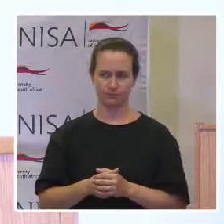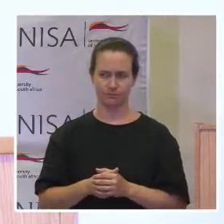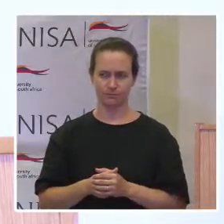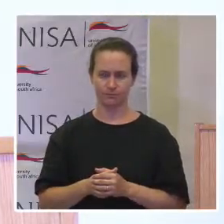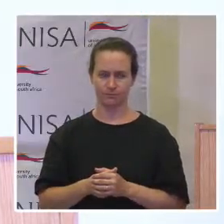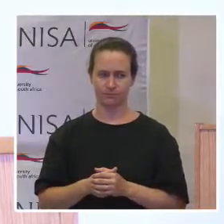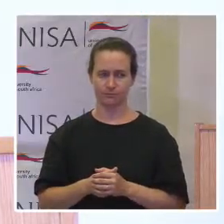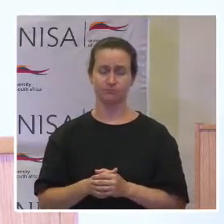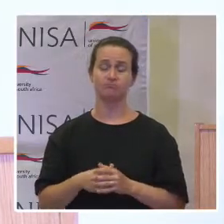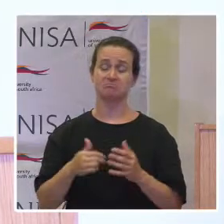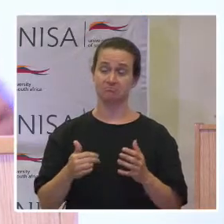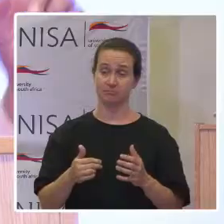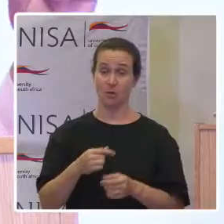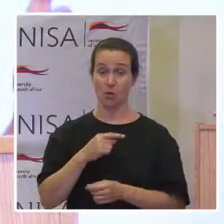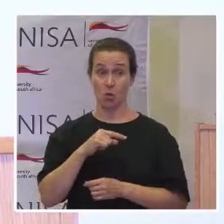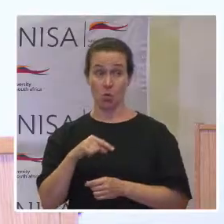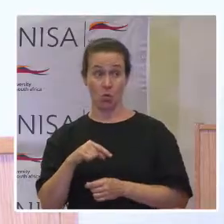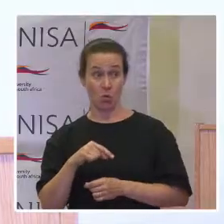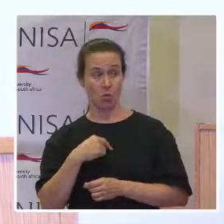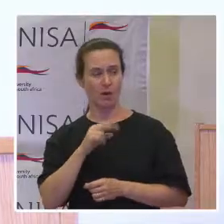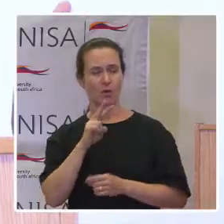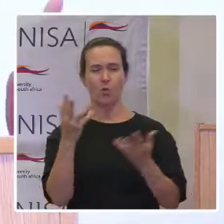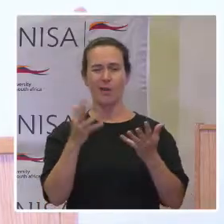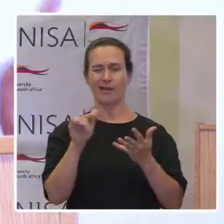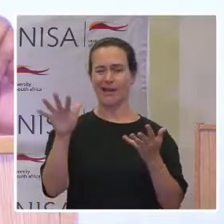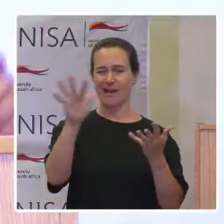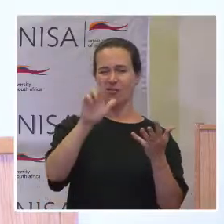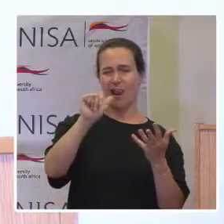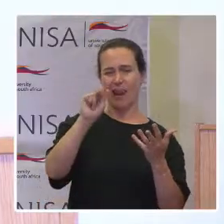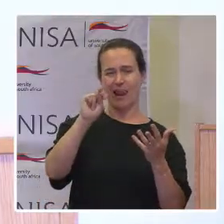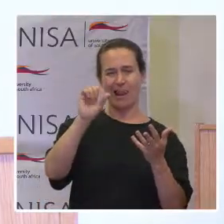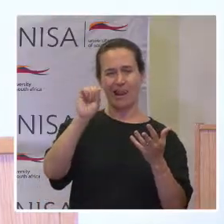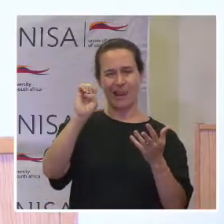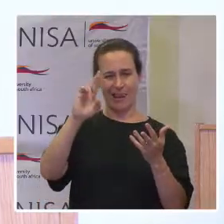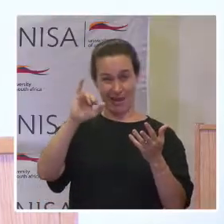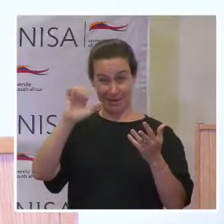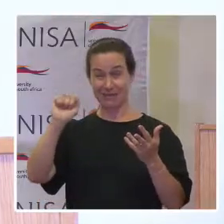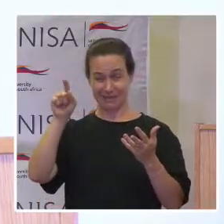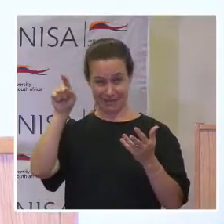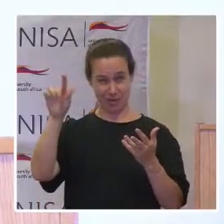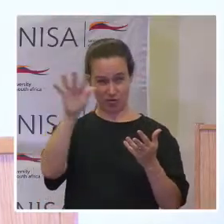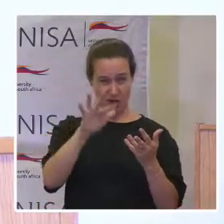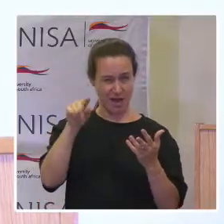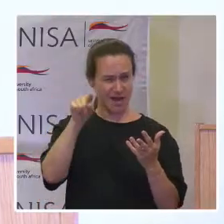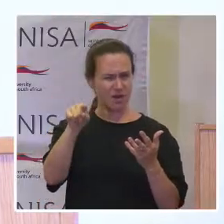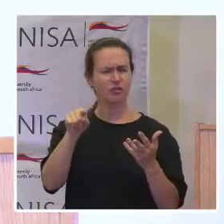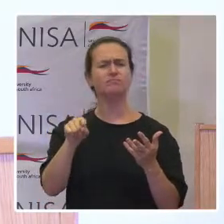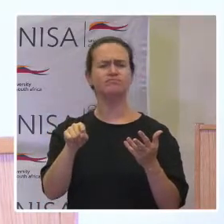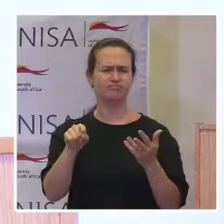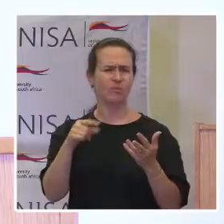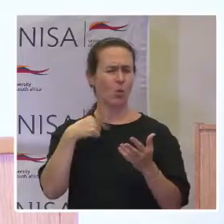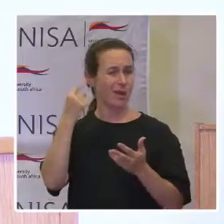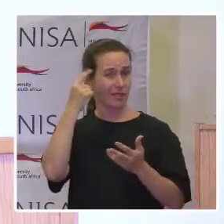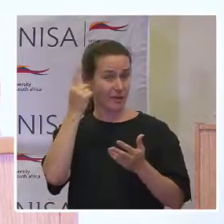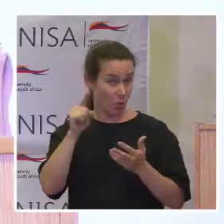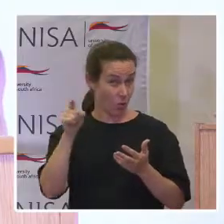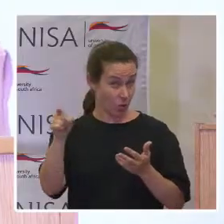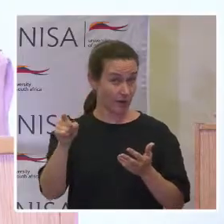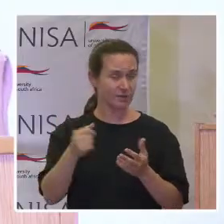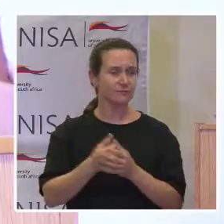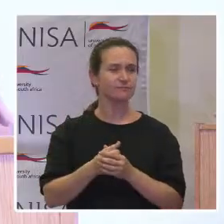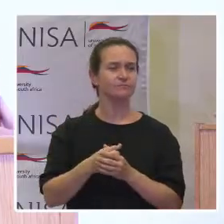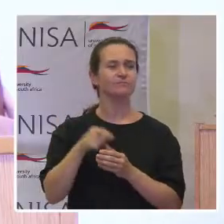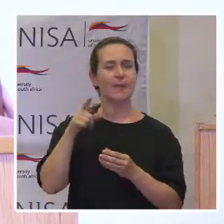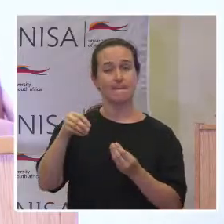to say that, we are looking at what? Lanseria. And when we are looking at Lanseria, what is it that comes to our mind?